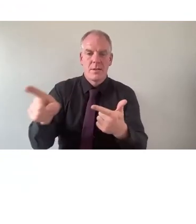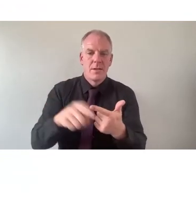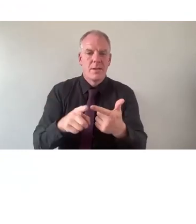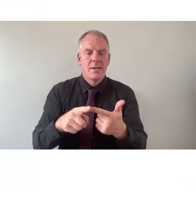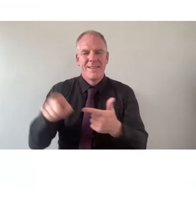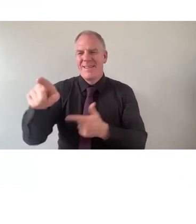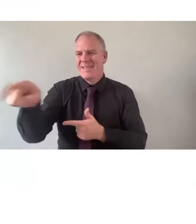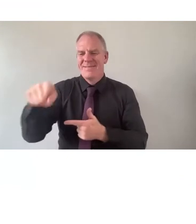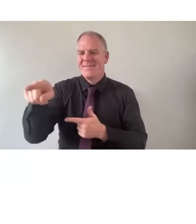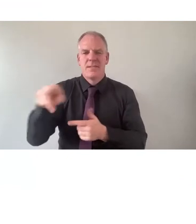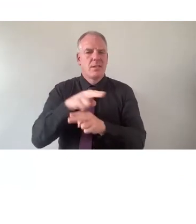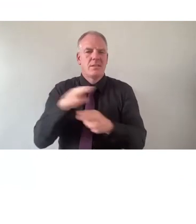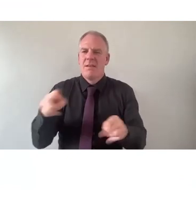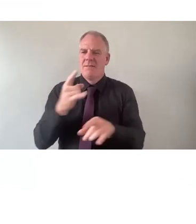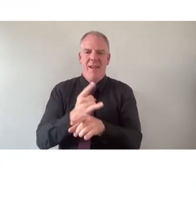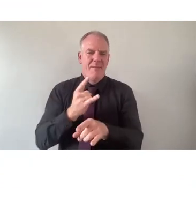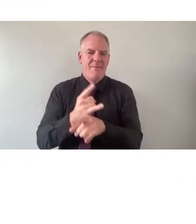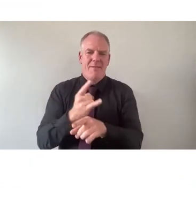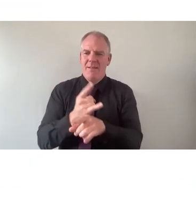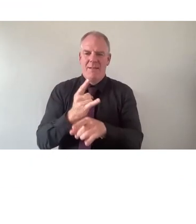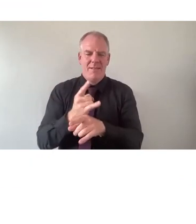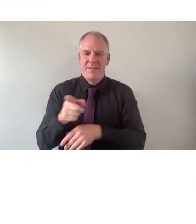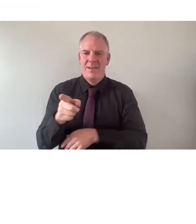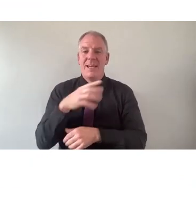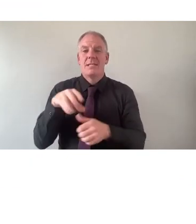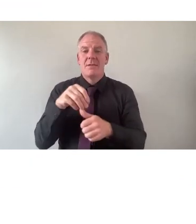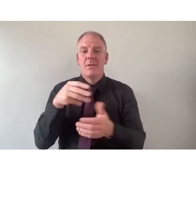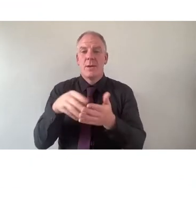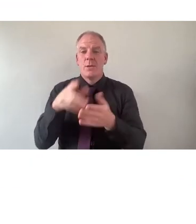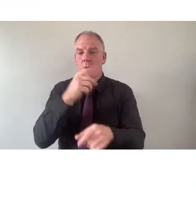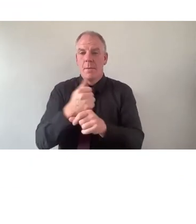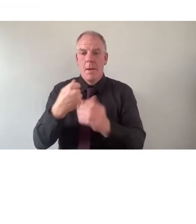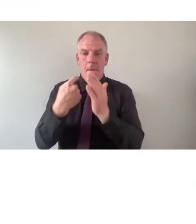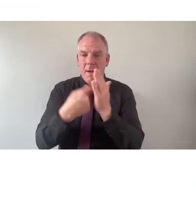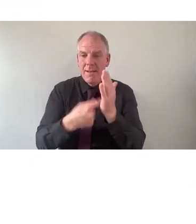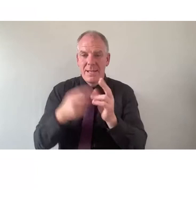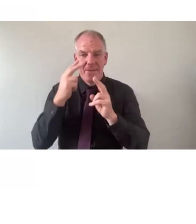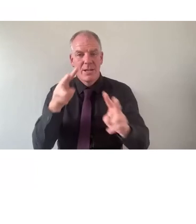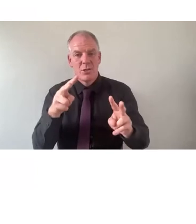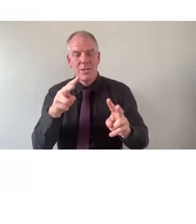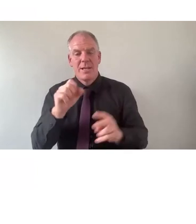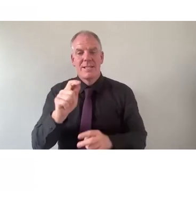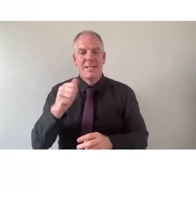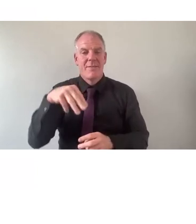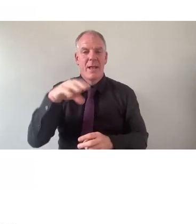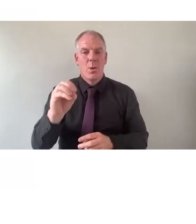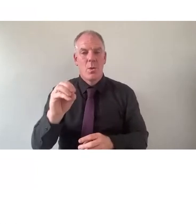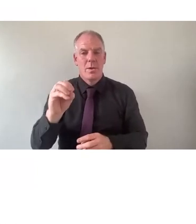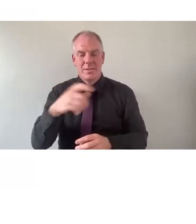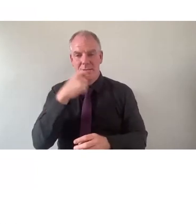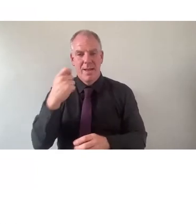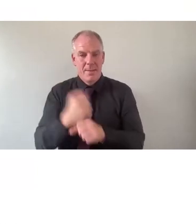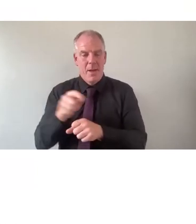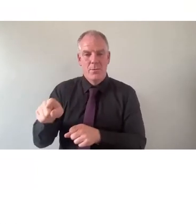that this is not particularly helpful, in particular in relation to the policy vision that Stefano presented to us in order